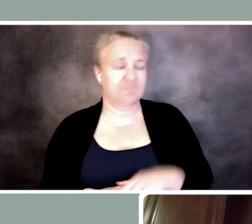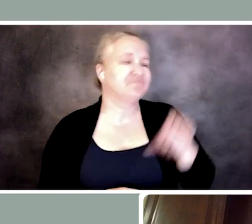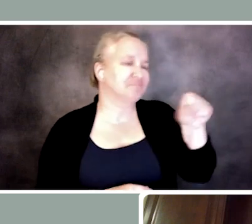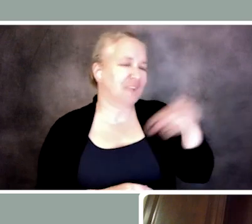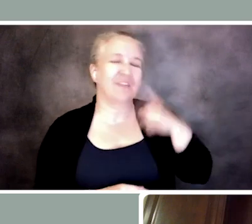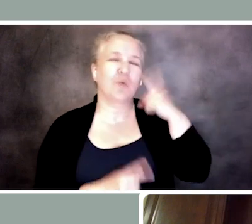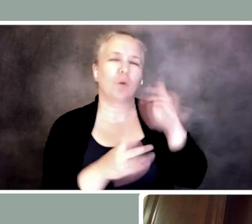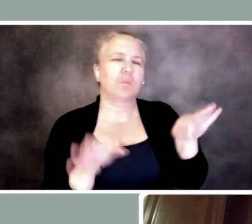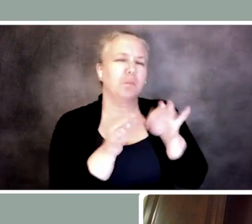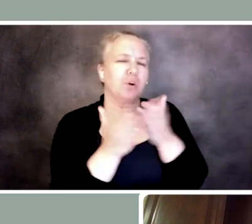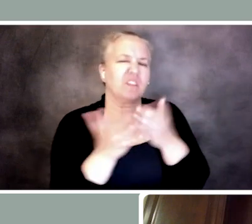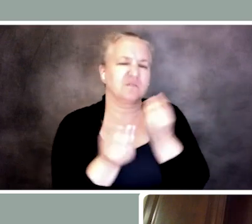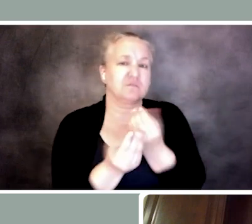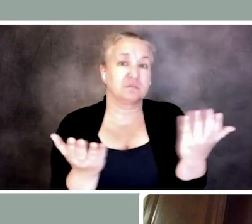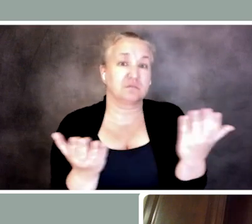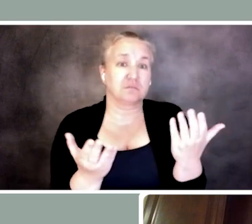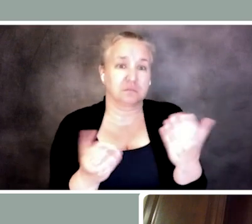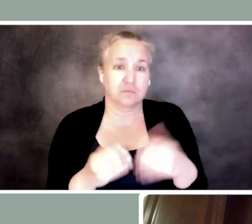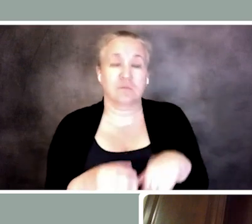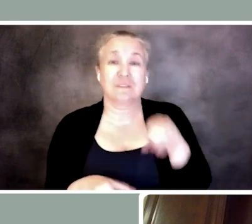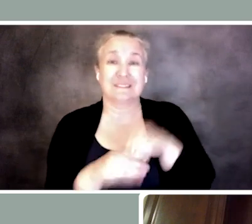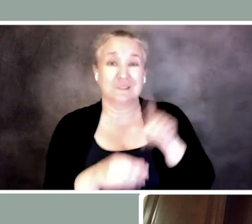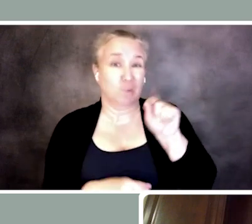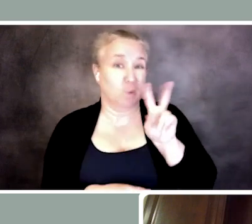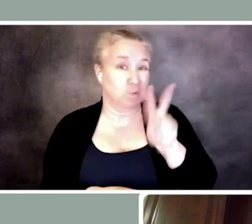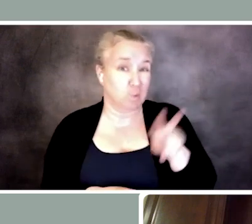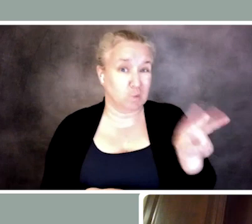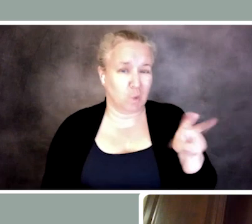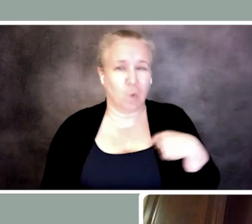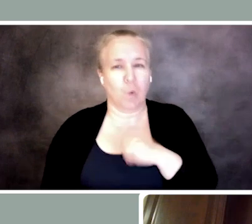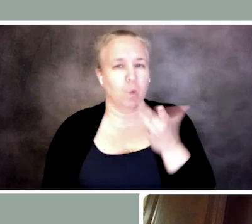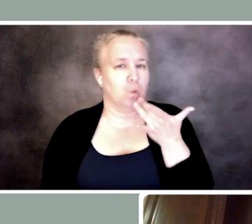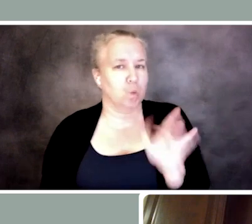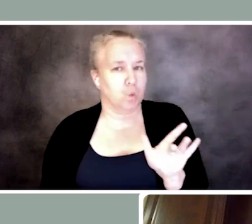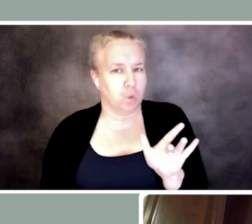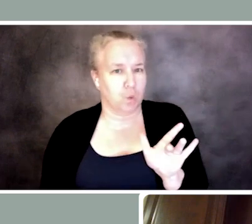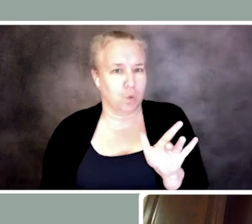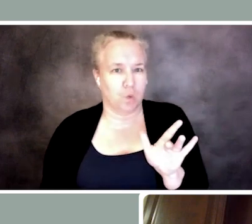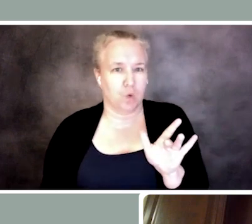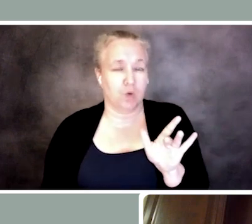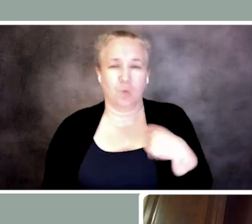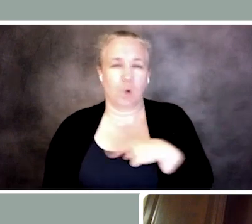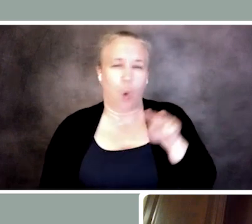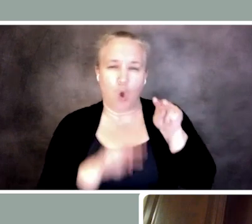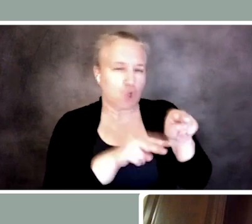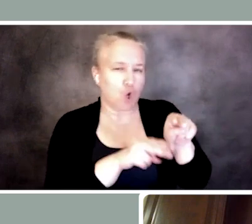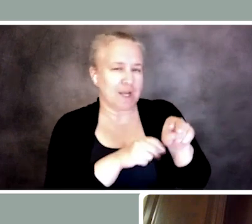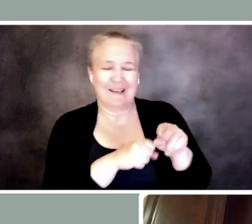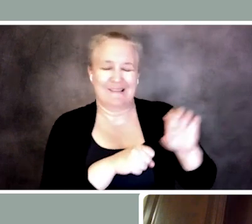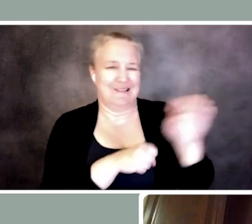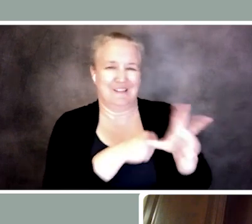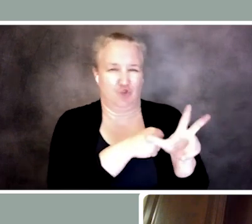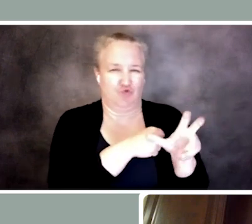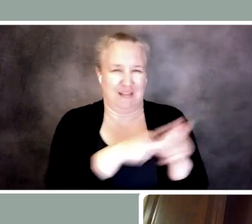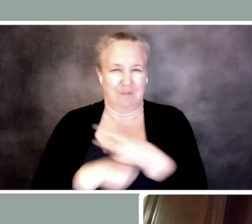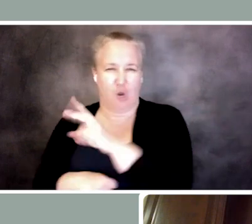would say is, in 2022, we are very fortunate enough that we just do not have to look at the estrogen receptor and the progesterone receptor in